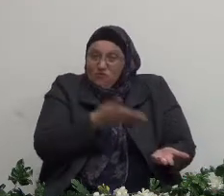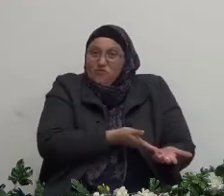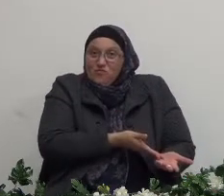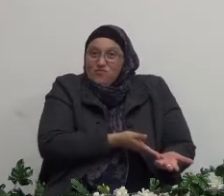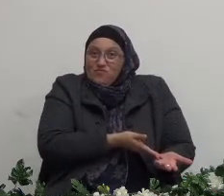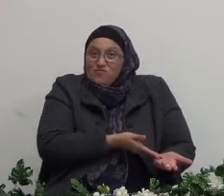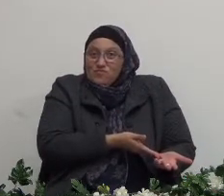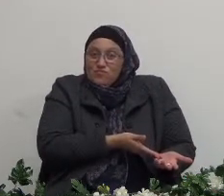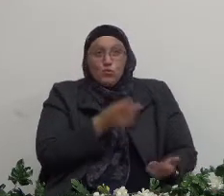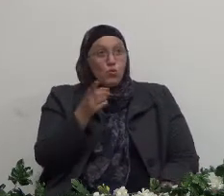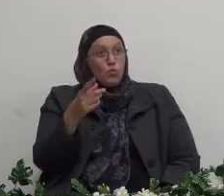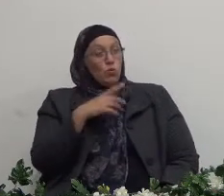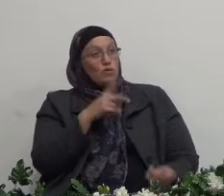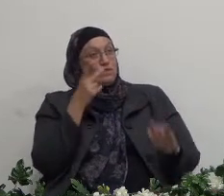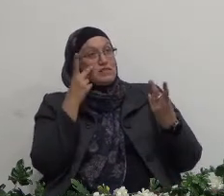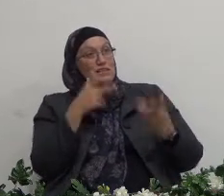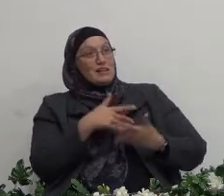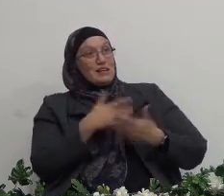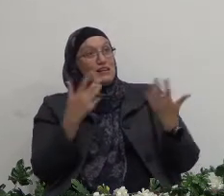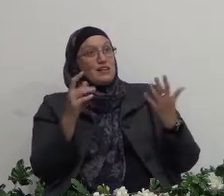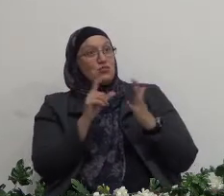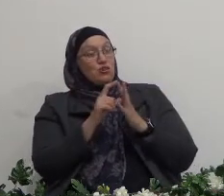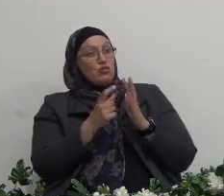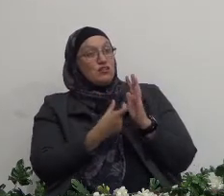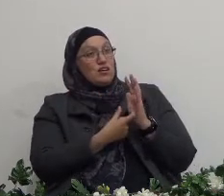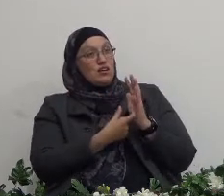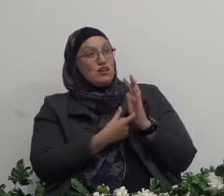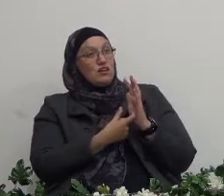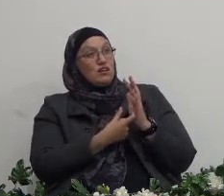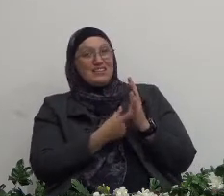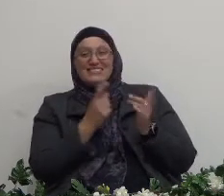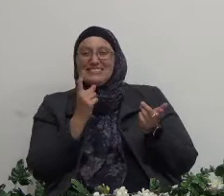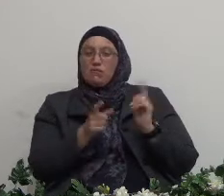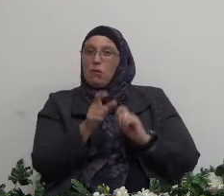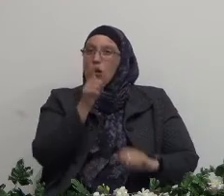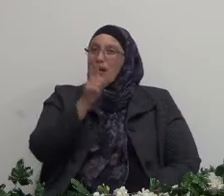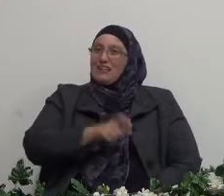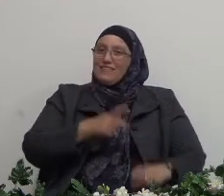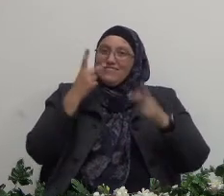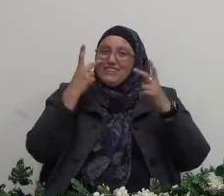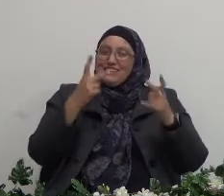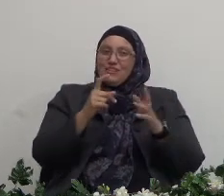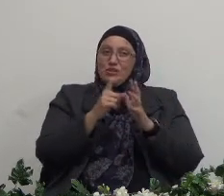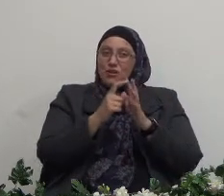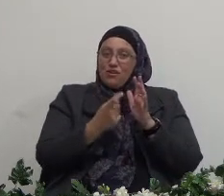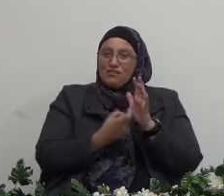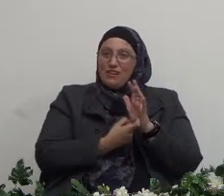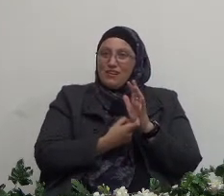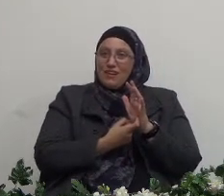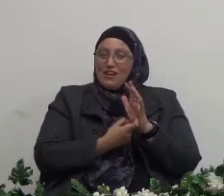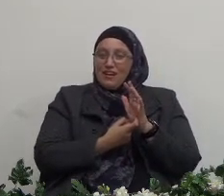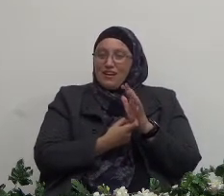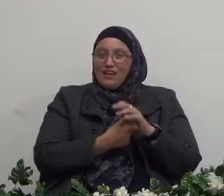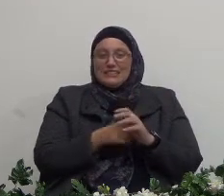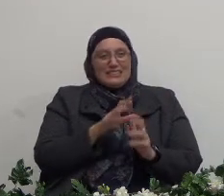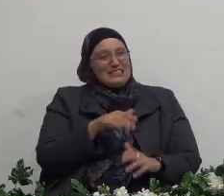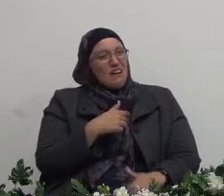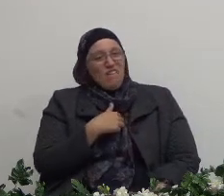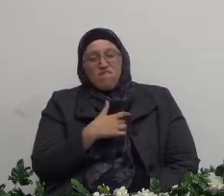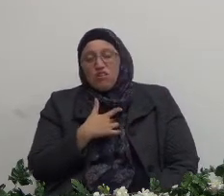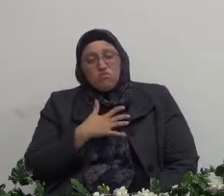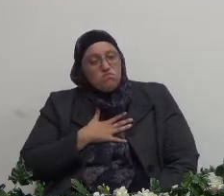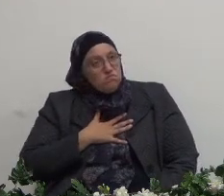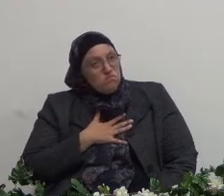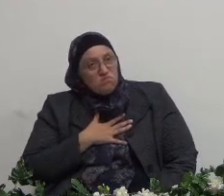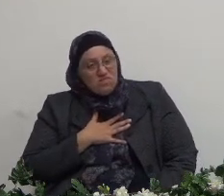doctor. You know, sometimes a patient goes in to see a doctor and they say, oh, doctor, my tummy